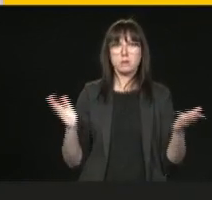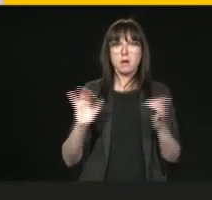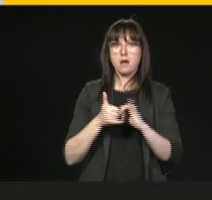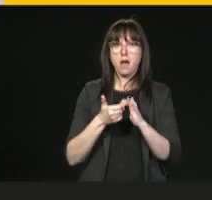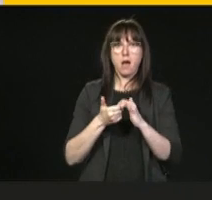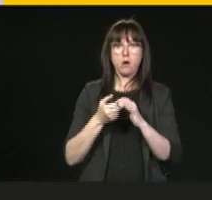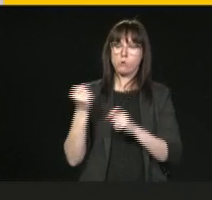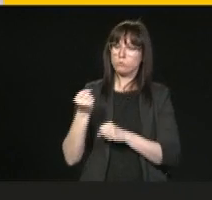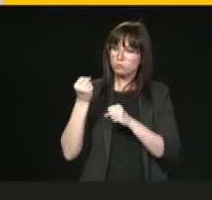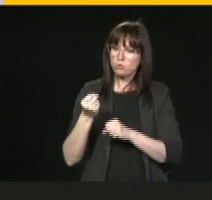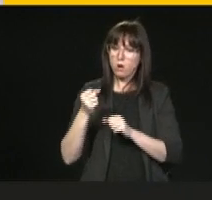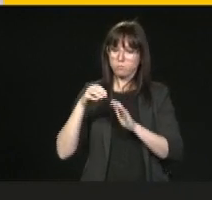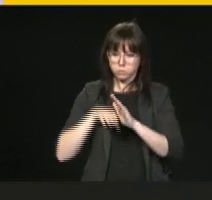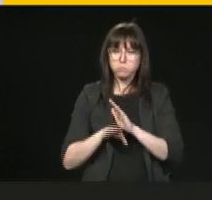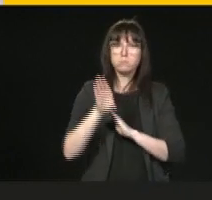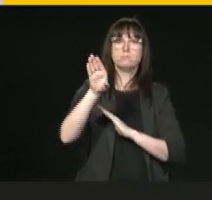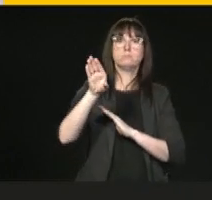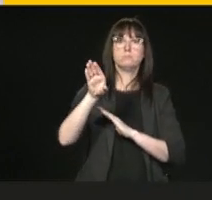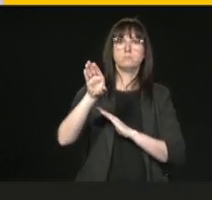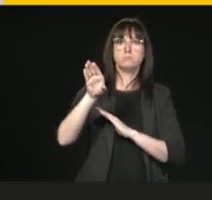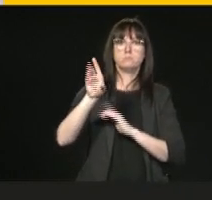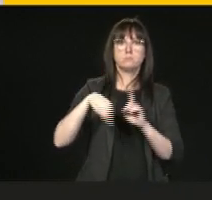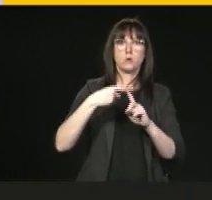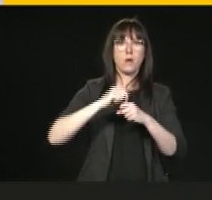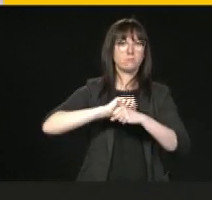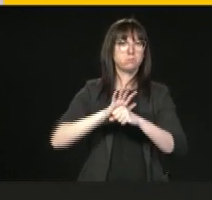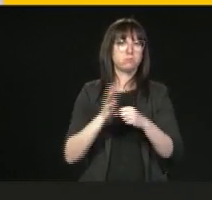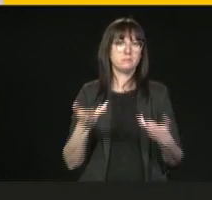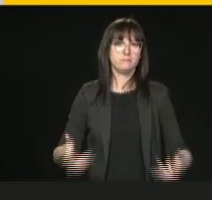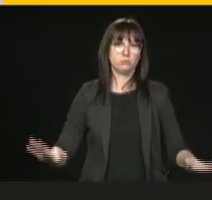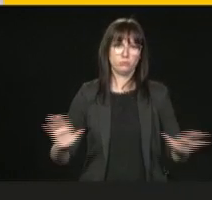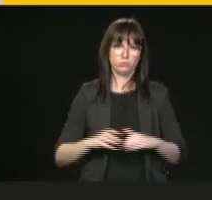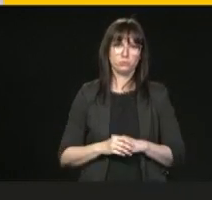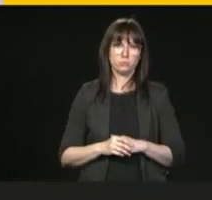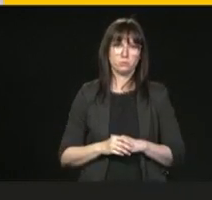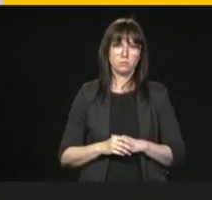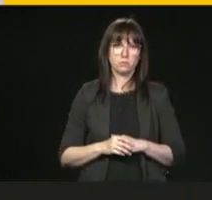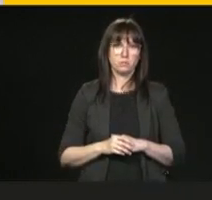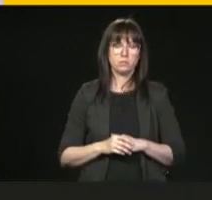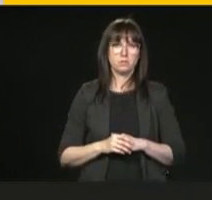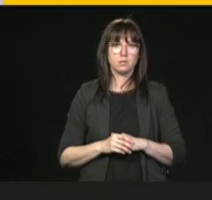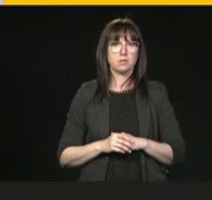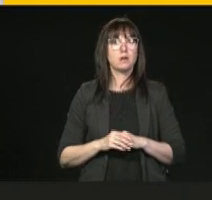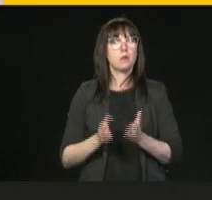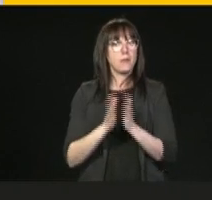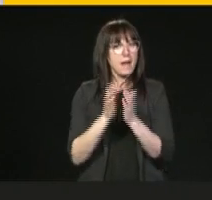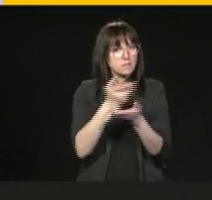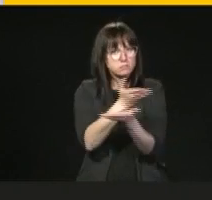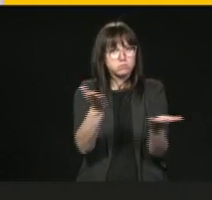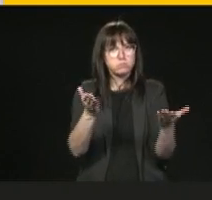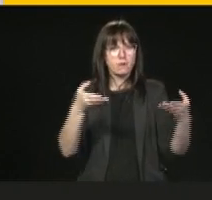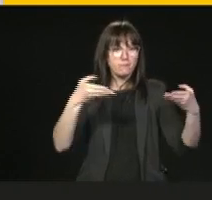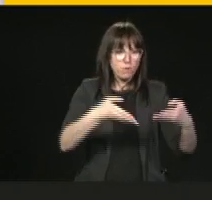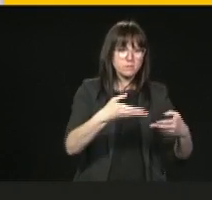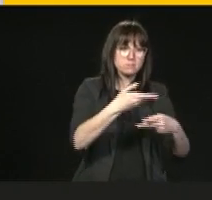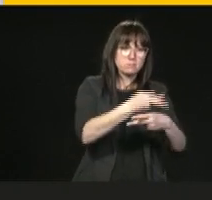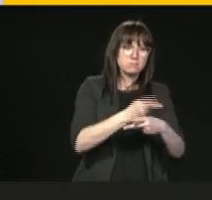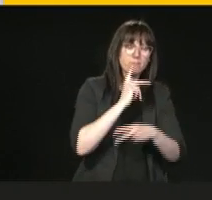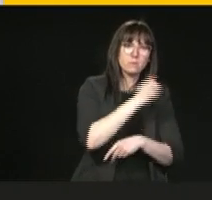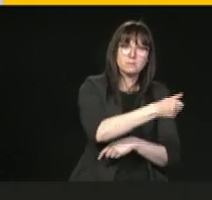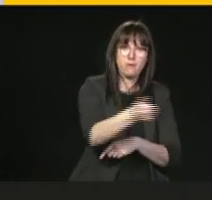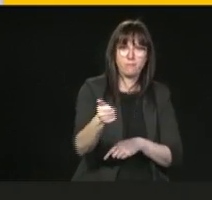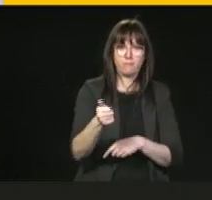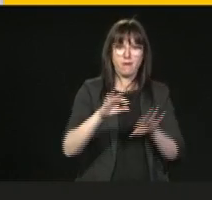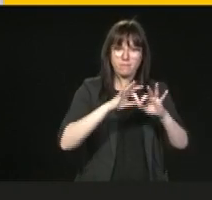back strongly from this once we're through it. We need people to be focusing on taking care of themselves and their